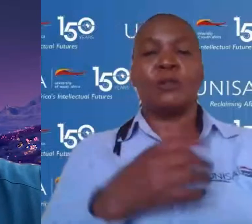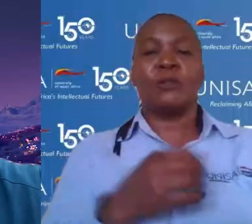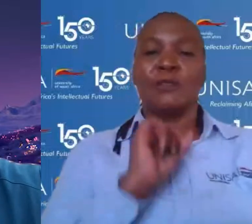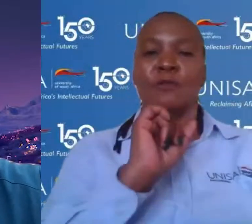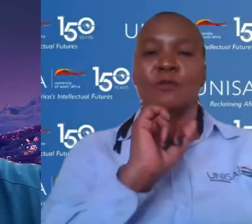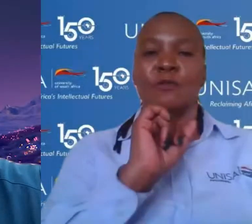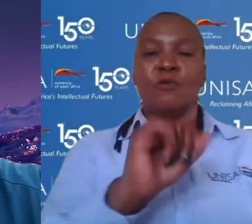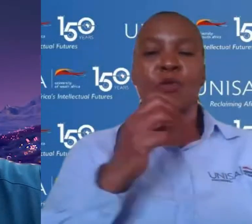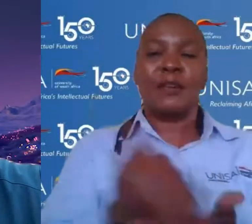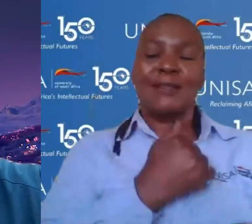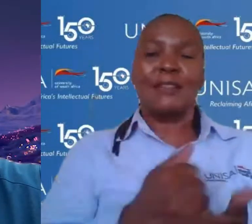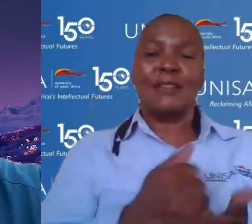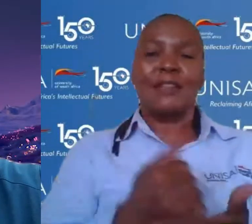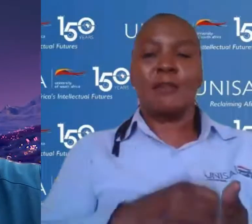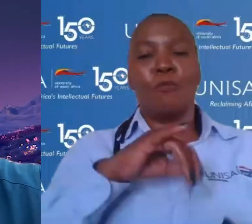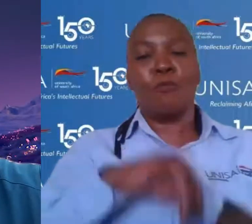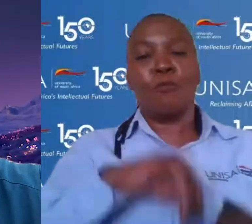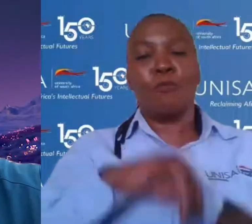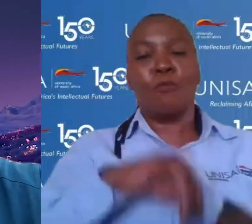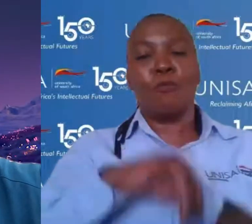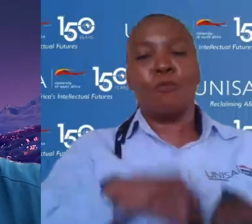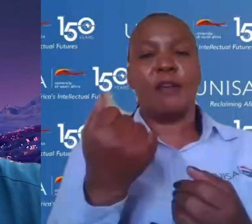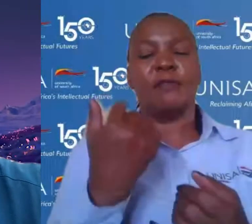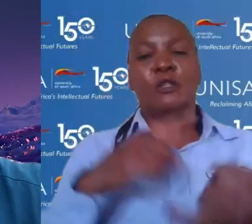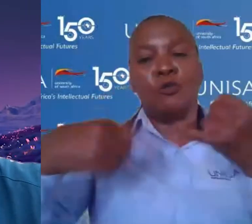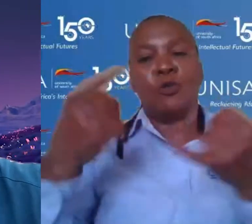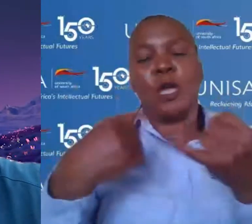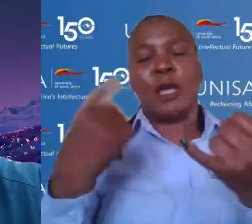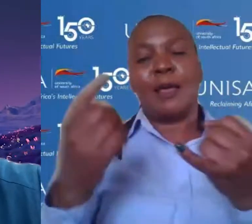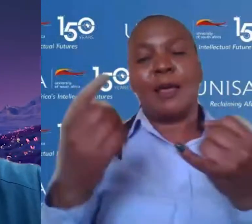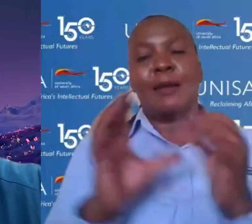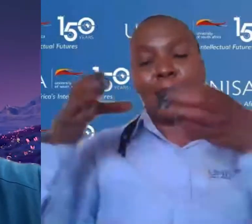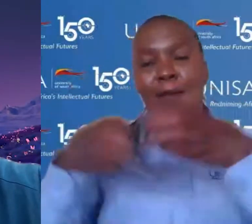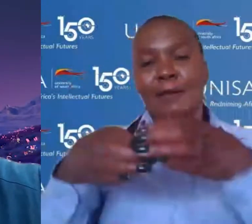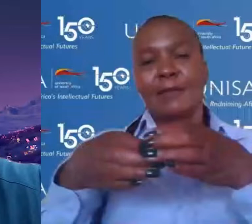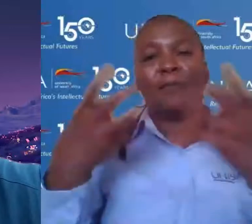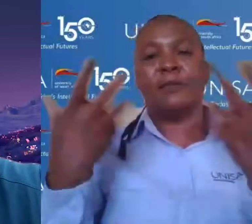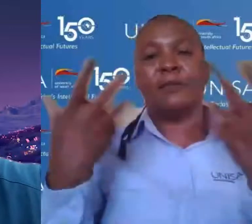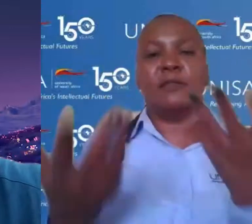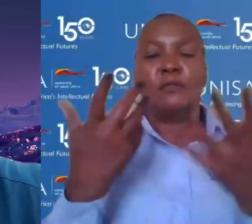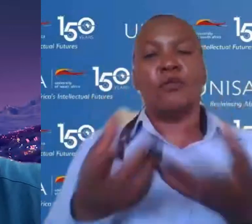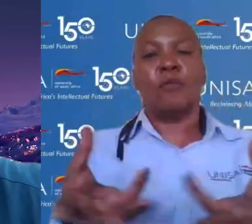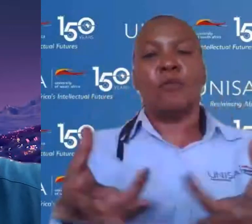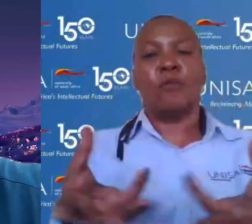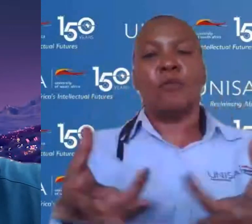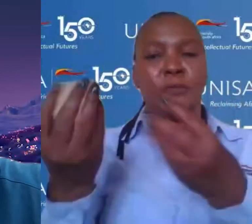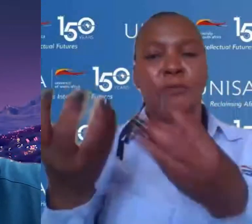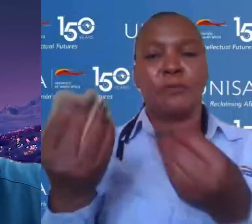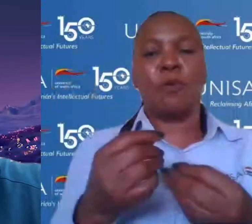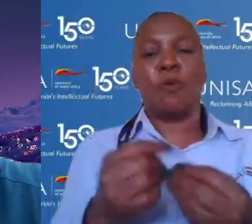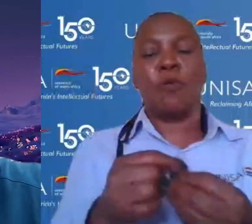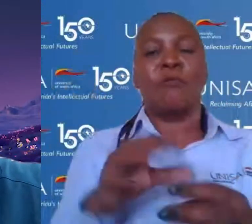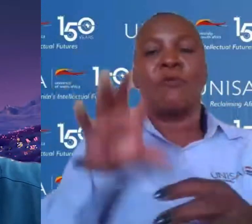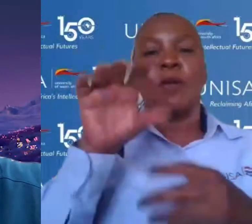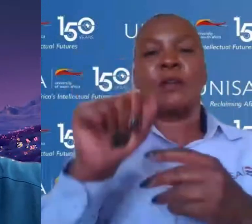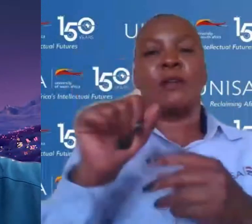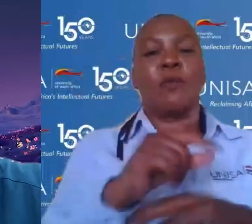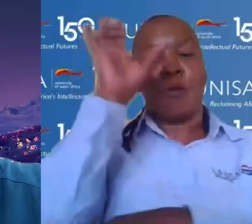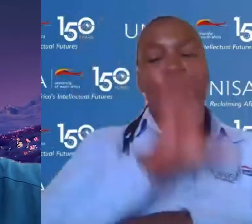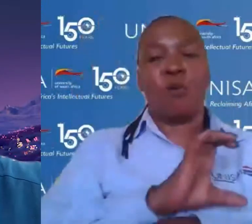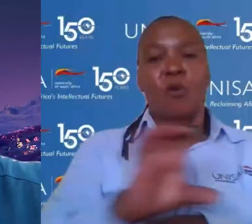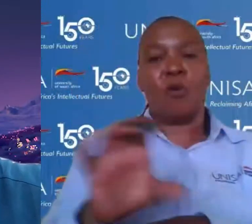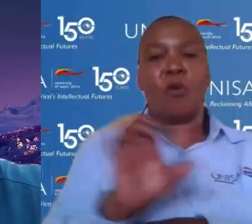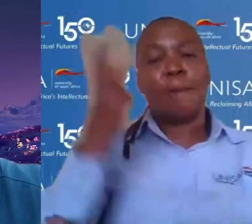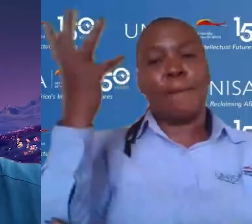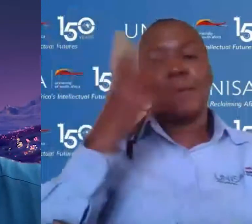have tutoring classes, which you will find out about when your college presents on Wednesday